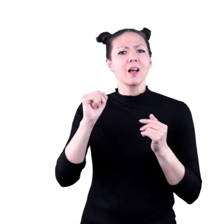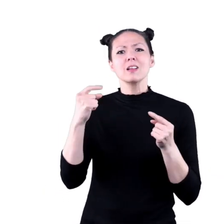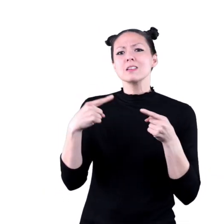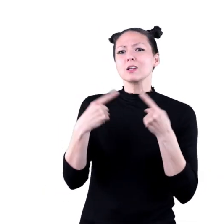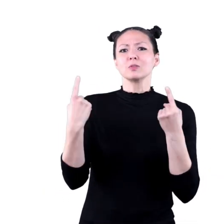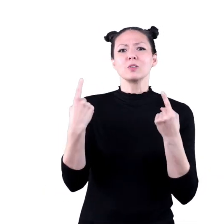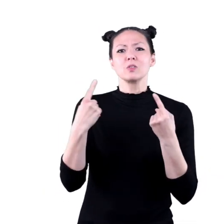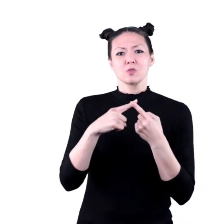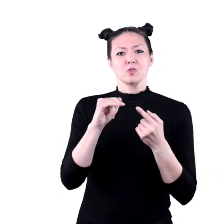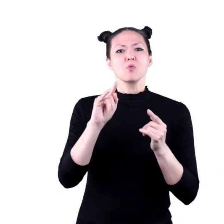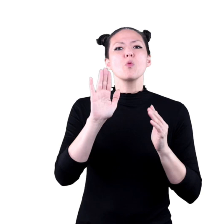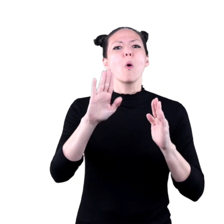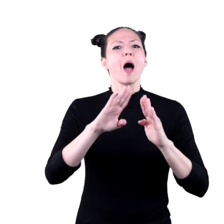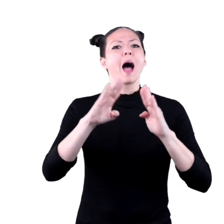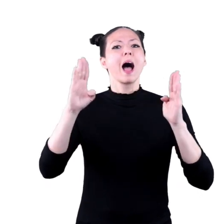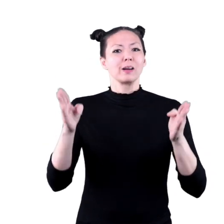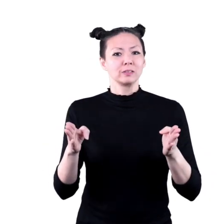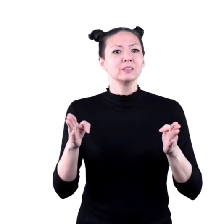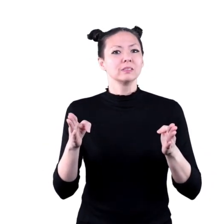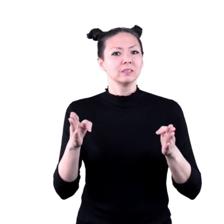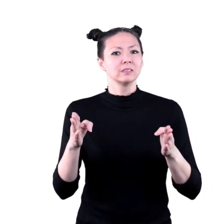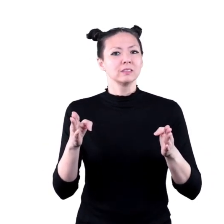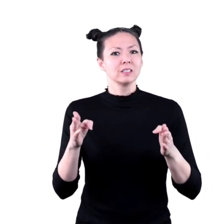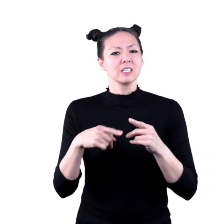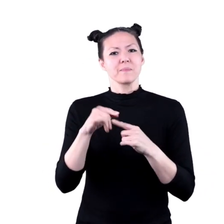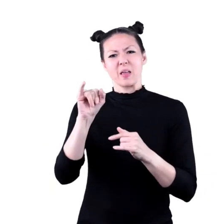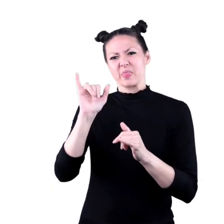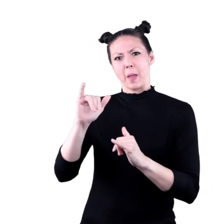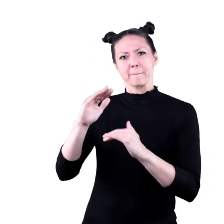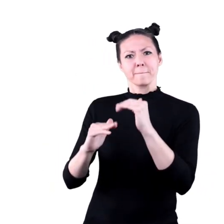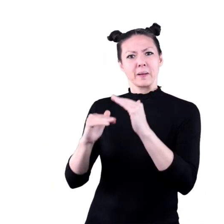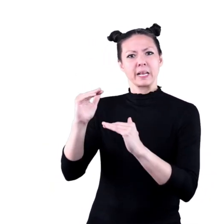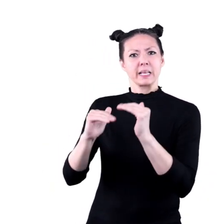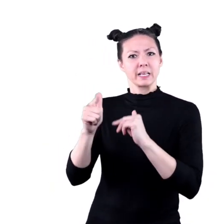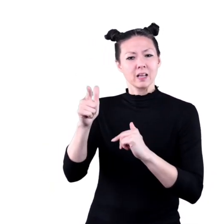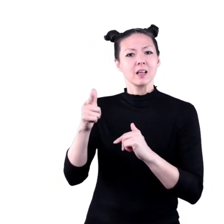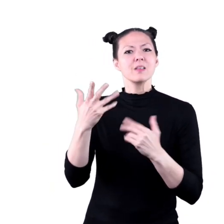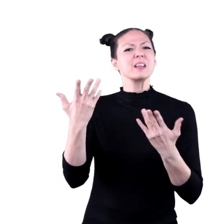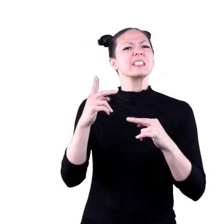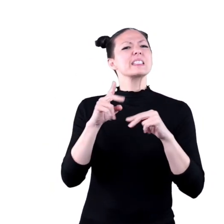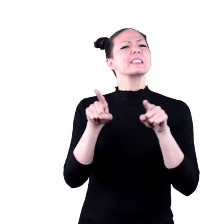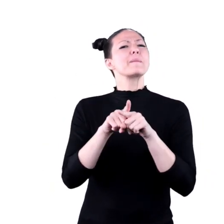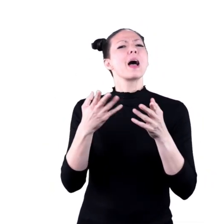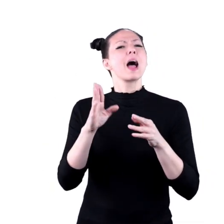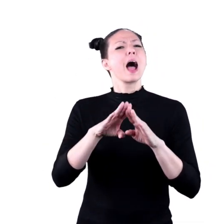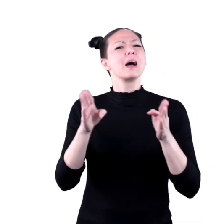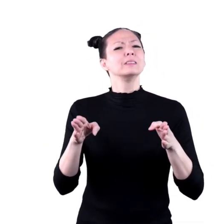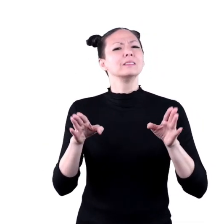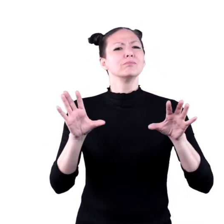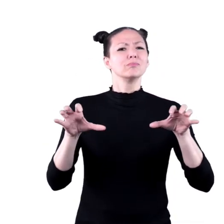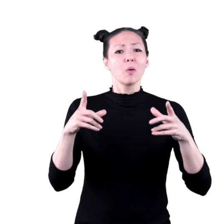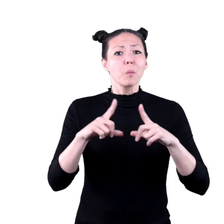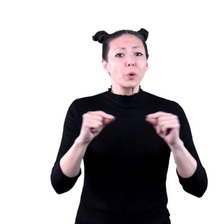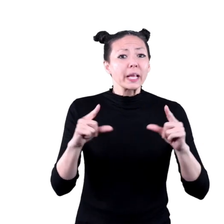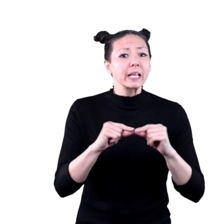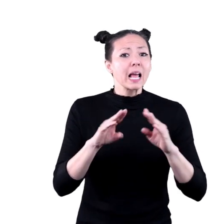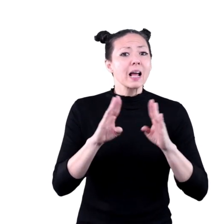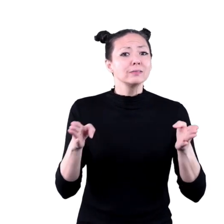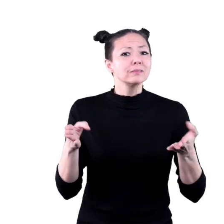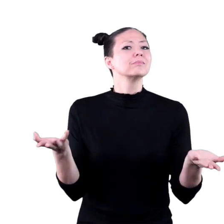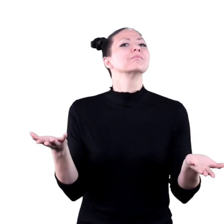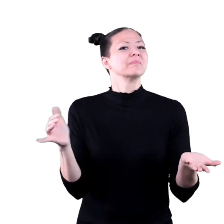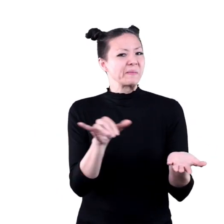and contrast it to your house. What is it about that building that's the same as your house? Is it made of brick like your